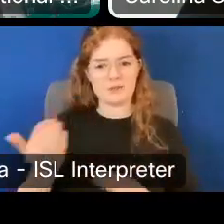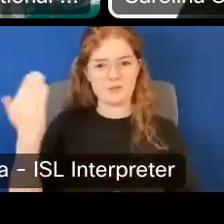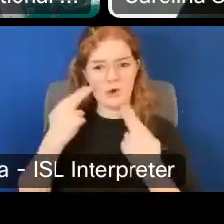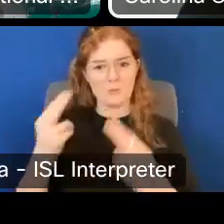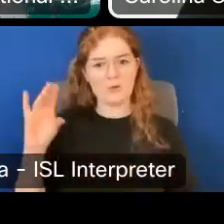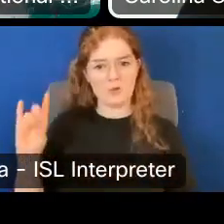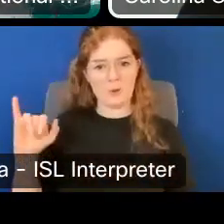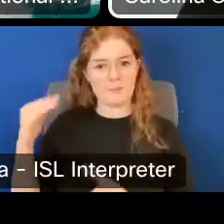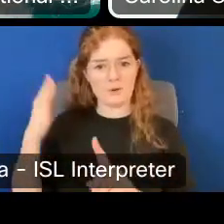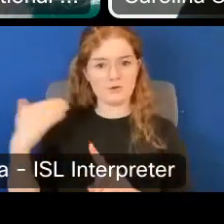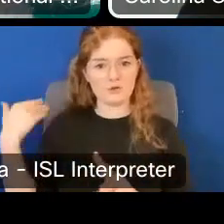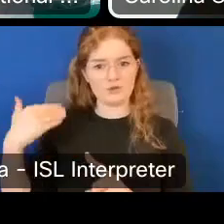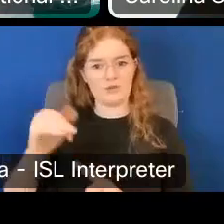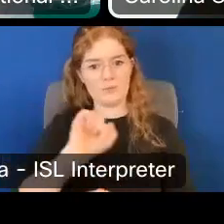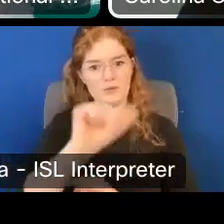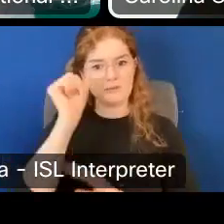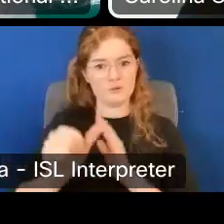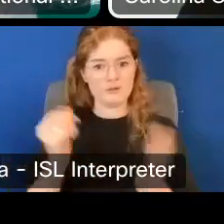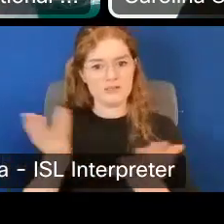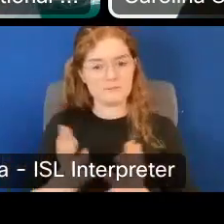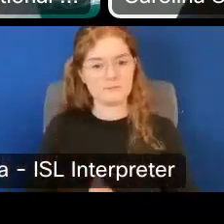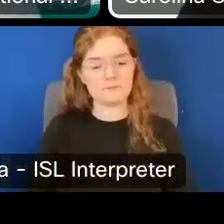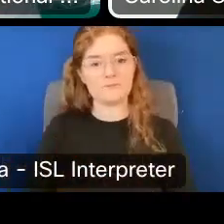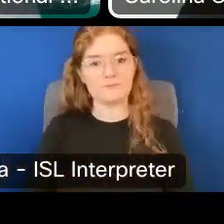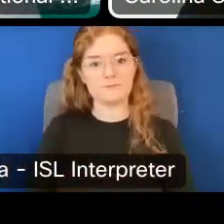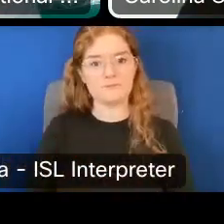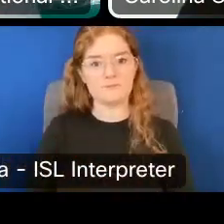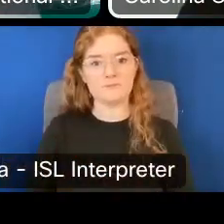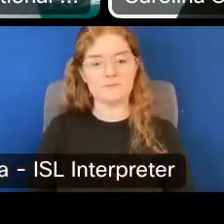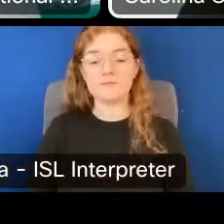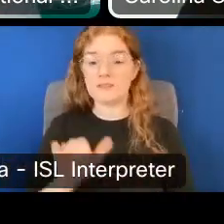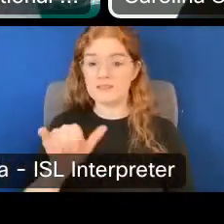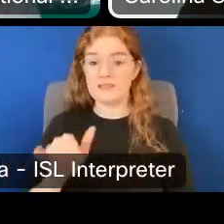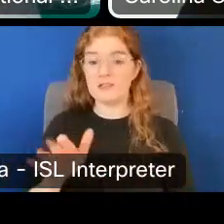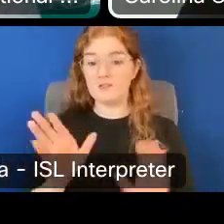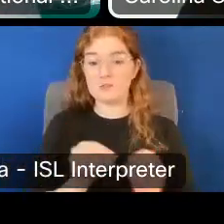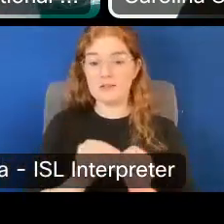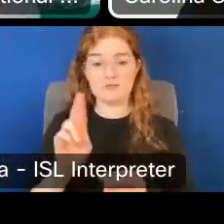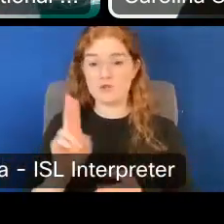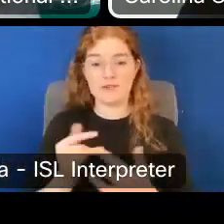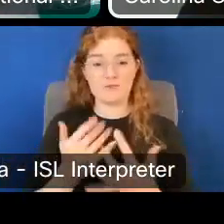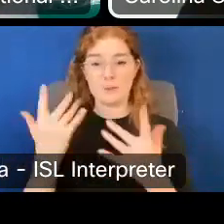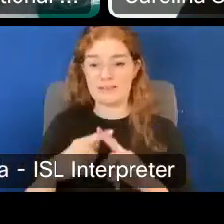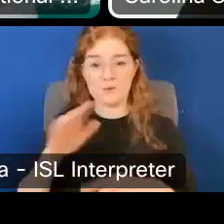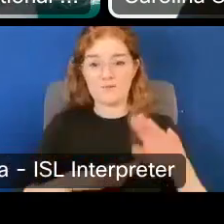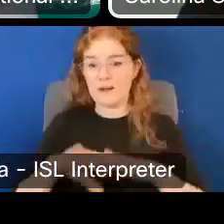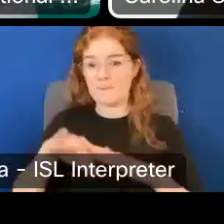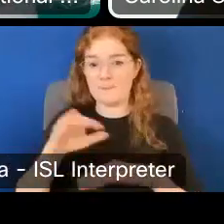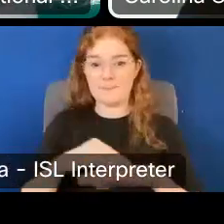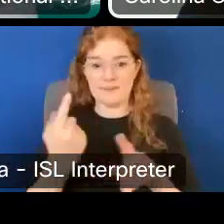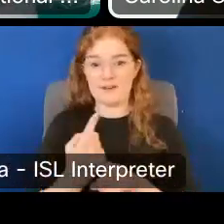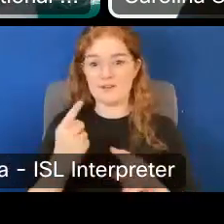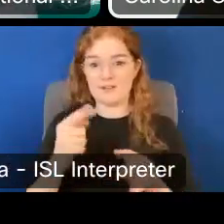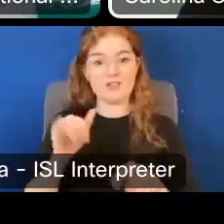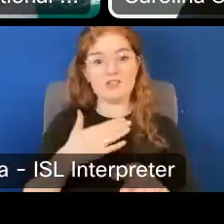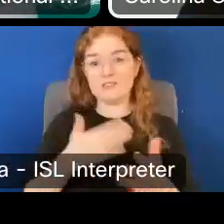approach in your experience? As you mentioned, Roisin, there's so many synergies there. You know, it's just sometimes it's